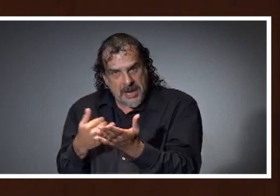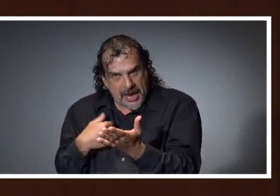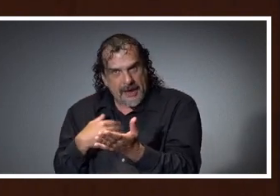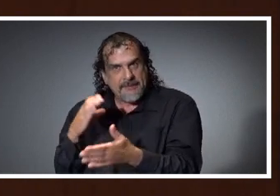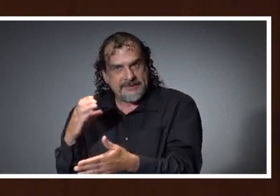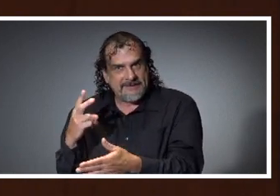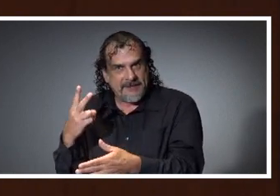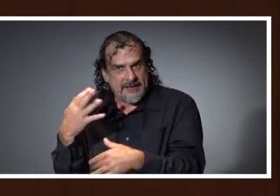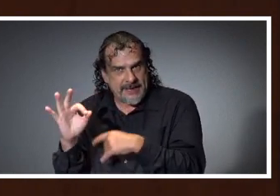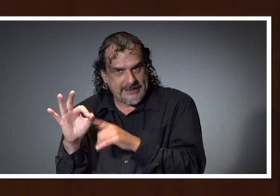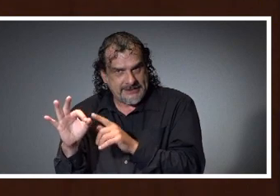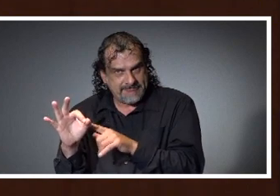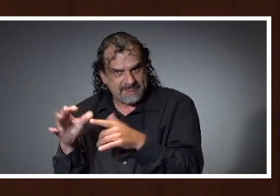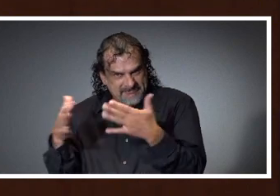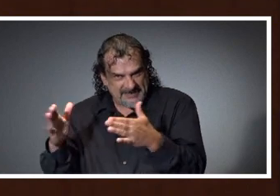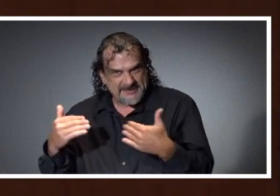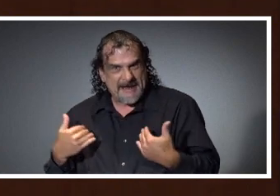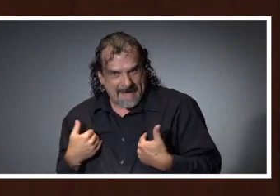with confirmed viral testing,